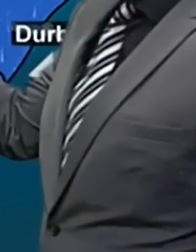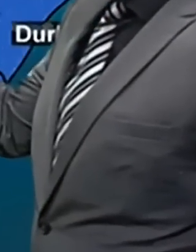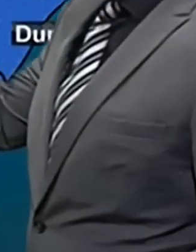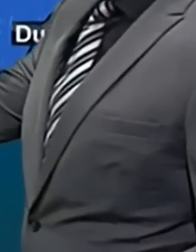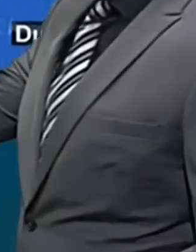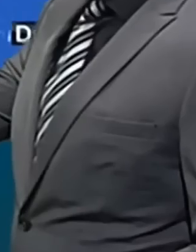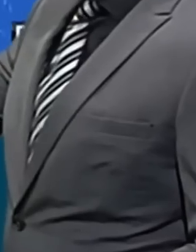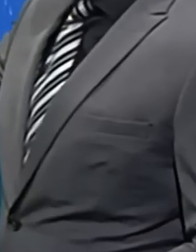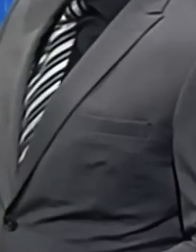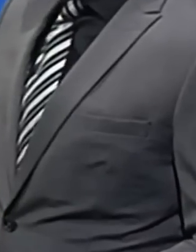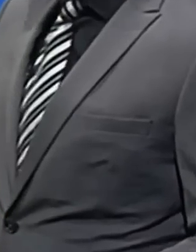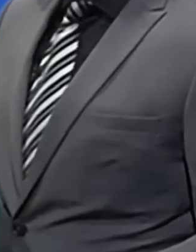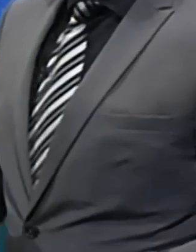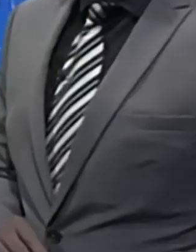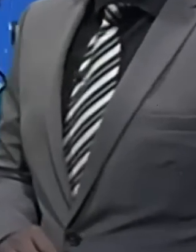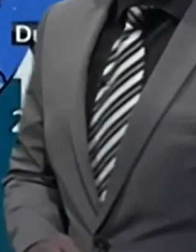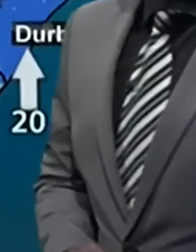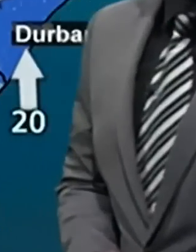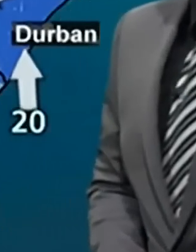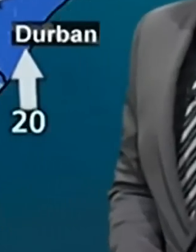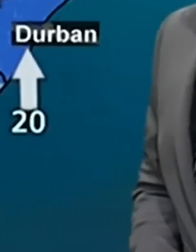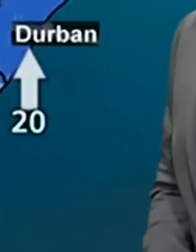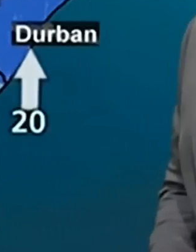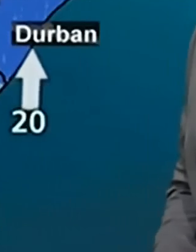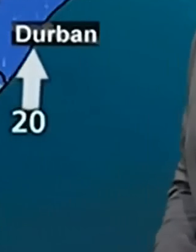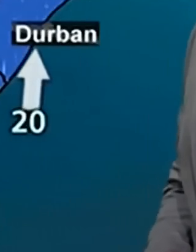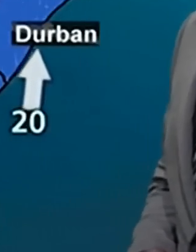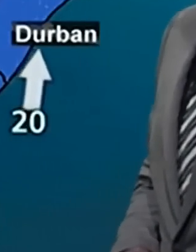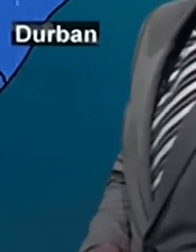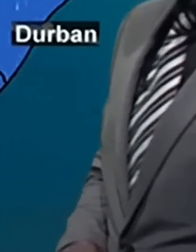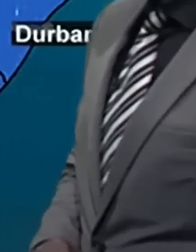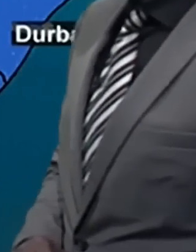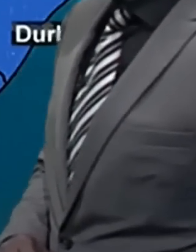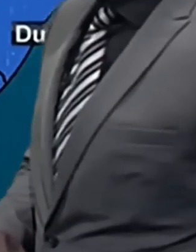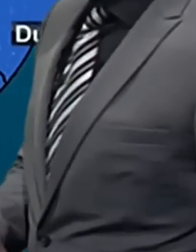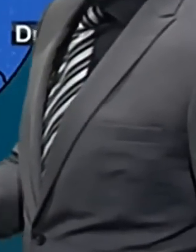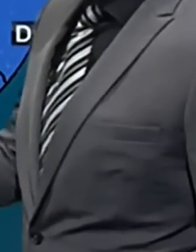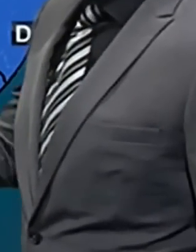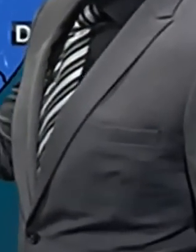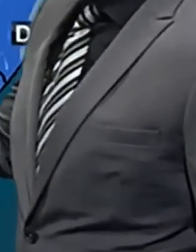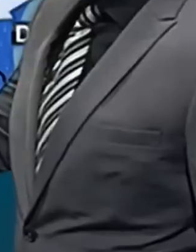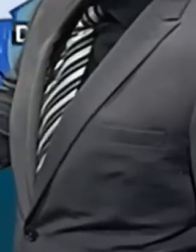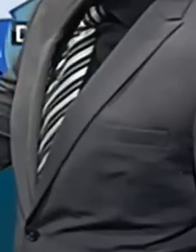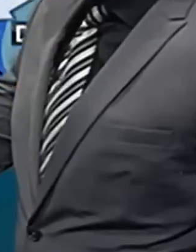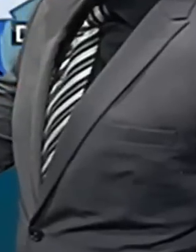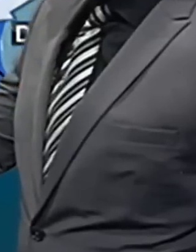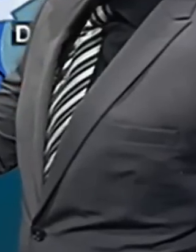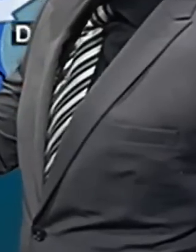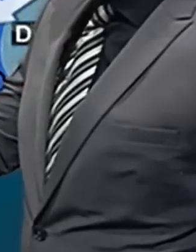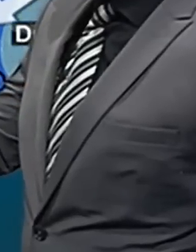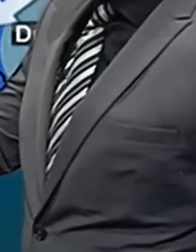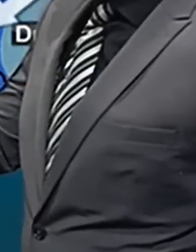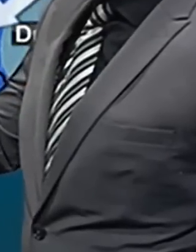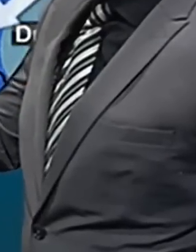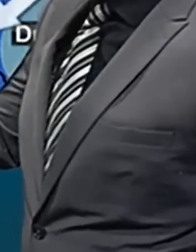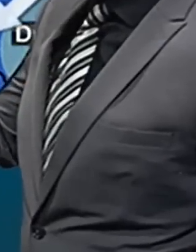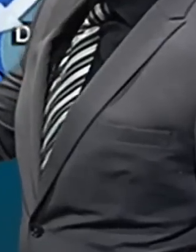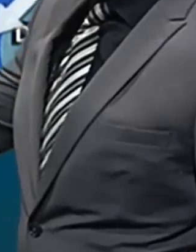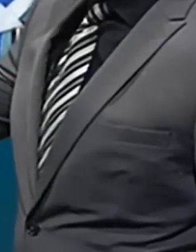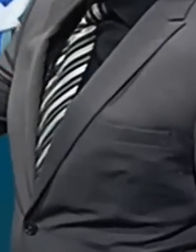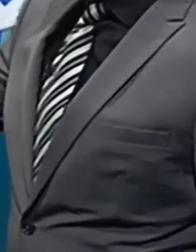harona ha Pretoria sa mlelo hona ka mafikeng e tla fela puletse na tsa ha sala re shibile ho ona ho sane o tlokomele puletse na tsa sala itla ka re sa boholo ba